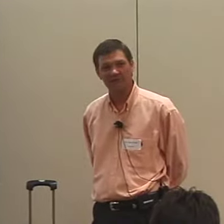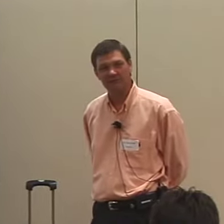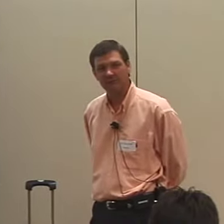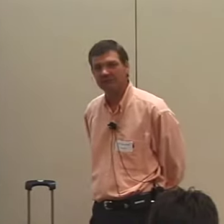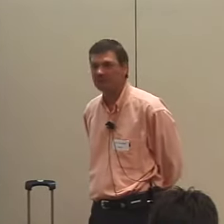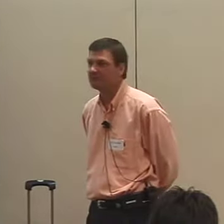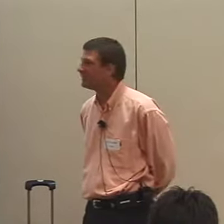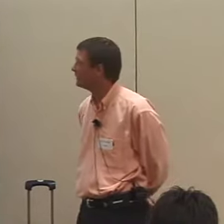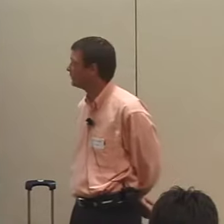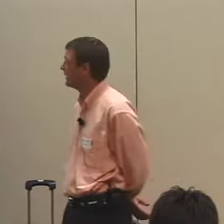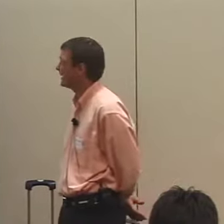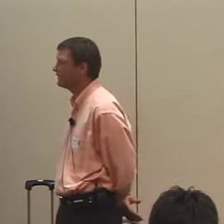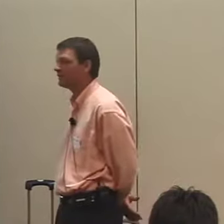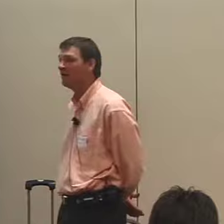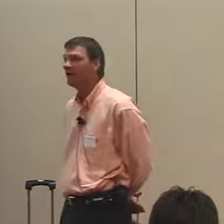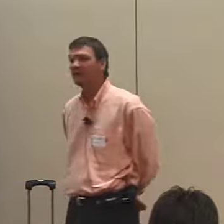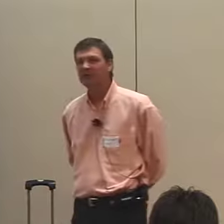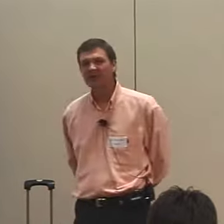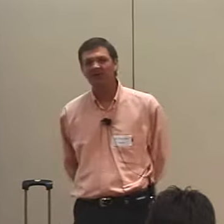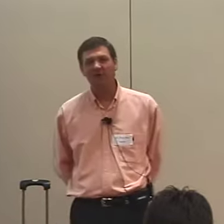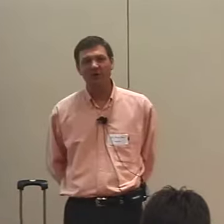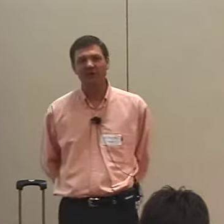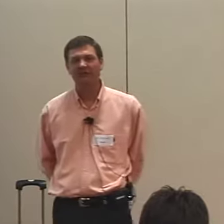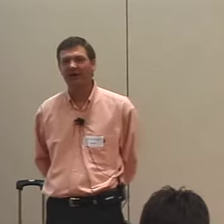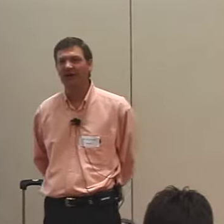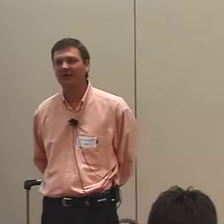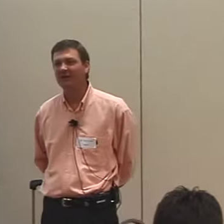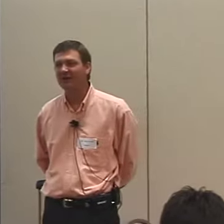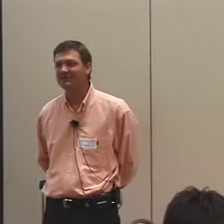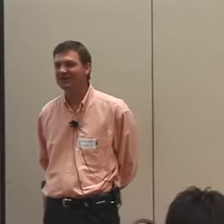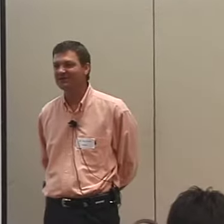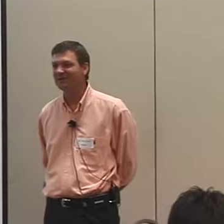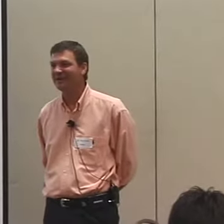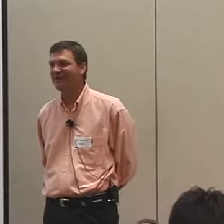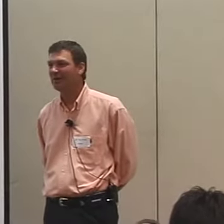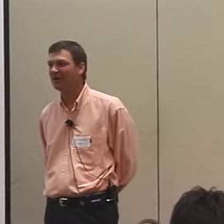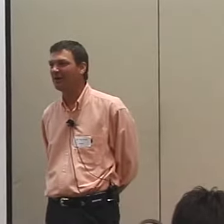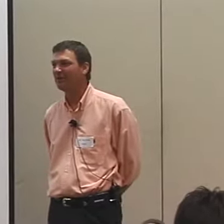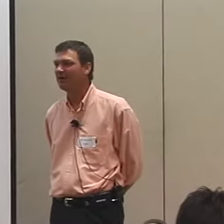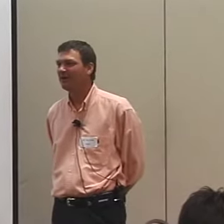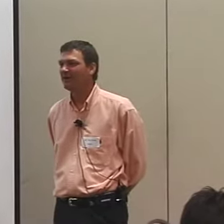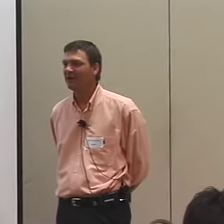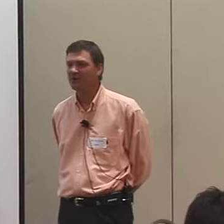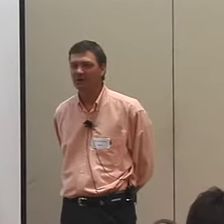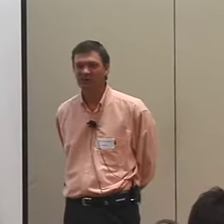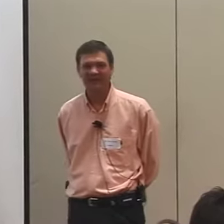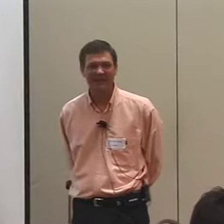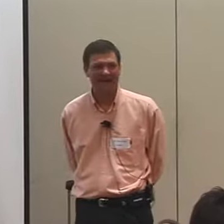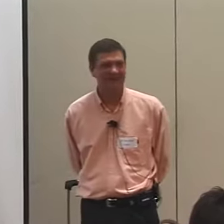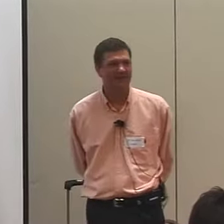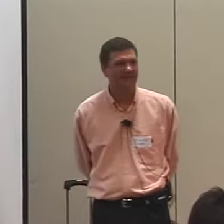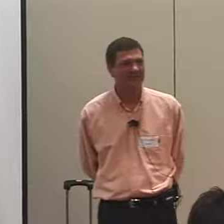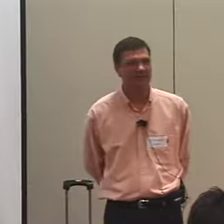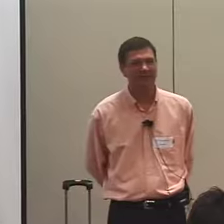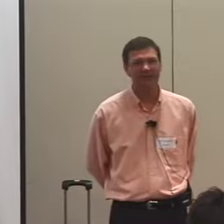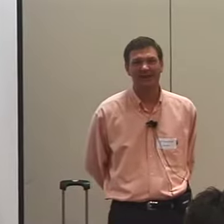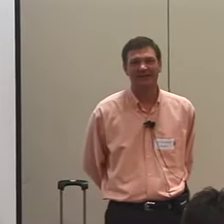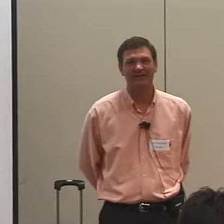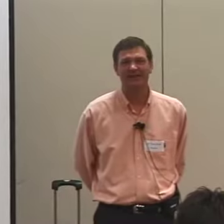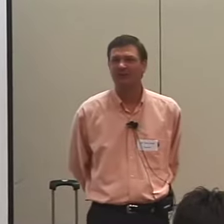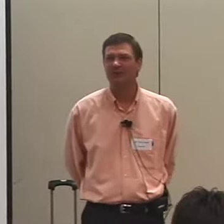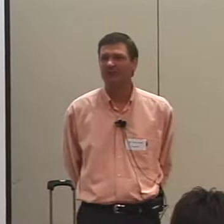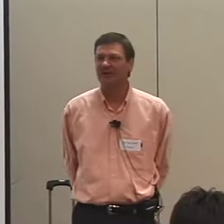not real accurate either. Please focus on content and outcome, and don't critique the acting, because if you critique